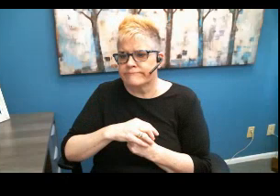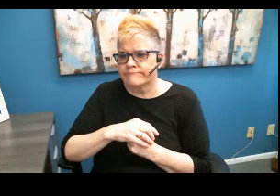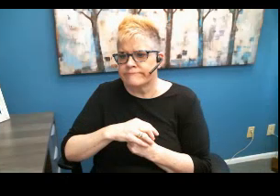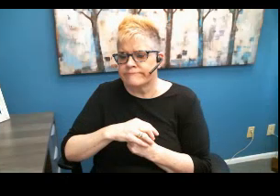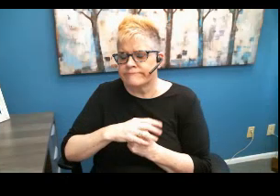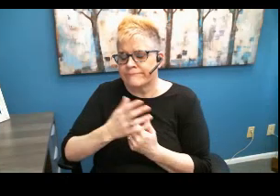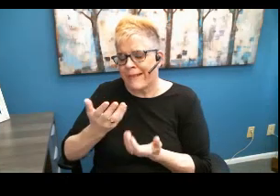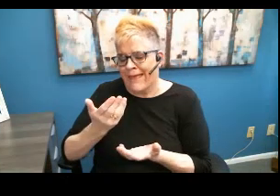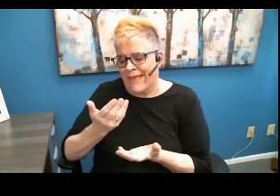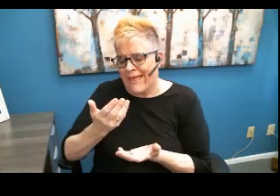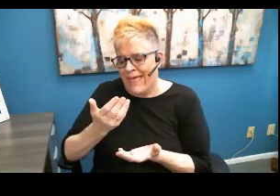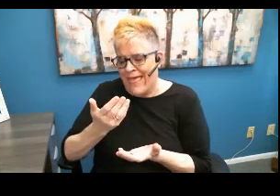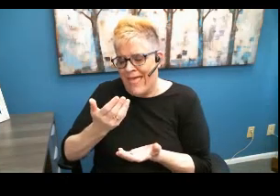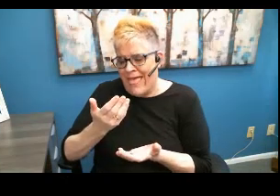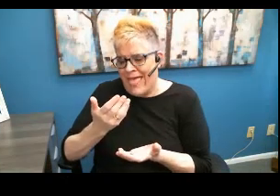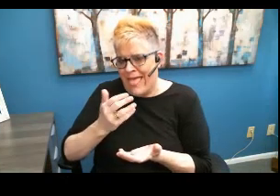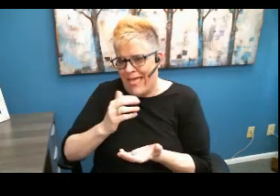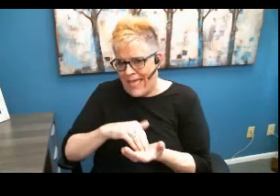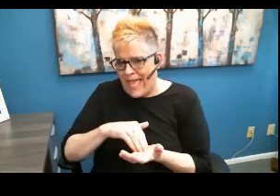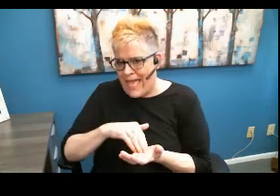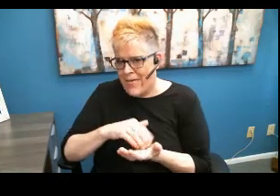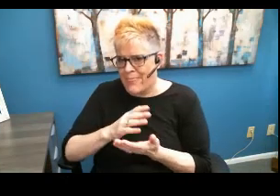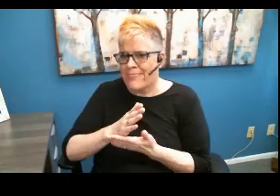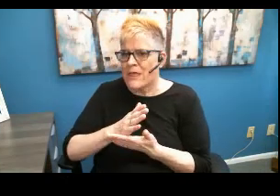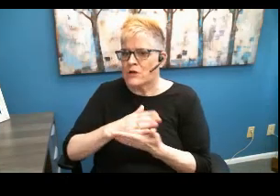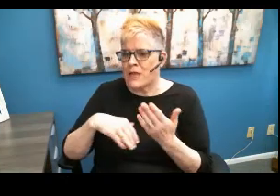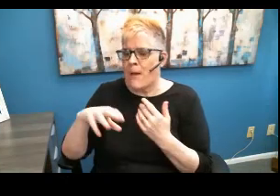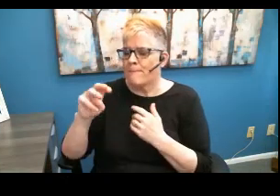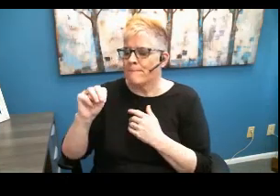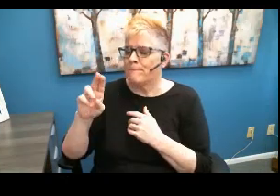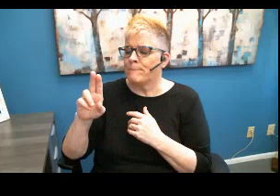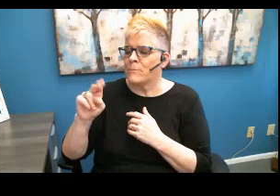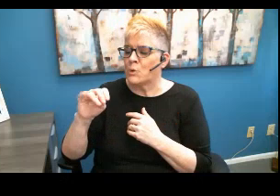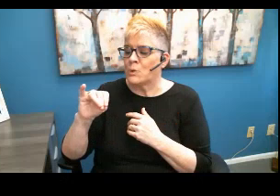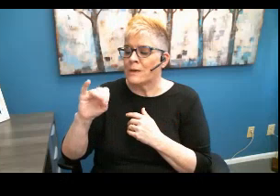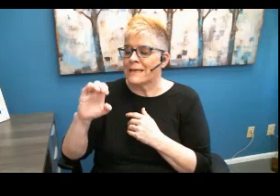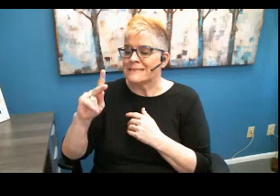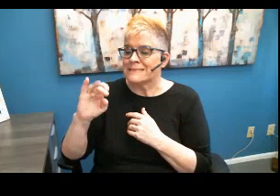Again, I'll try to stay high level. There's some municipal owned